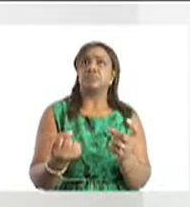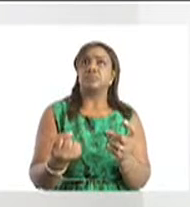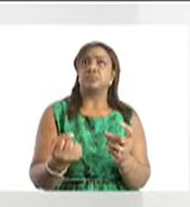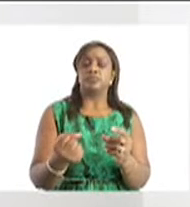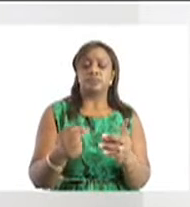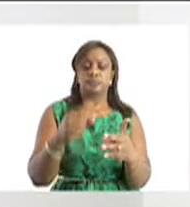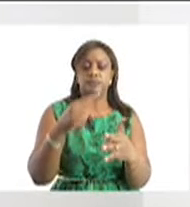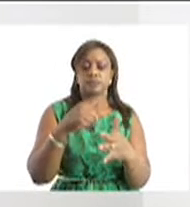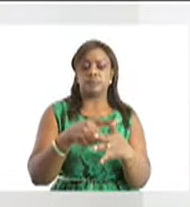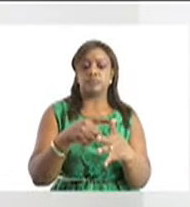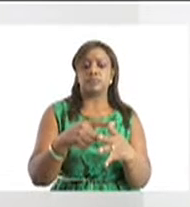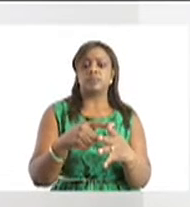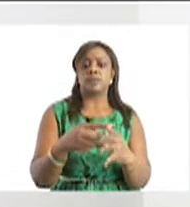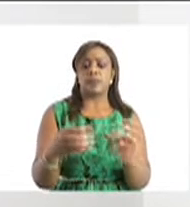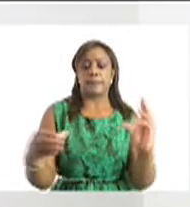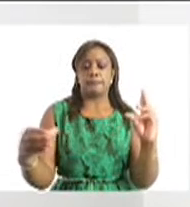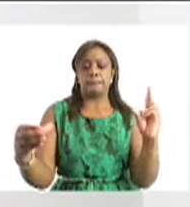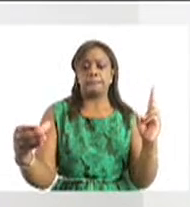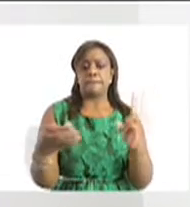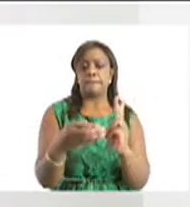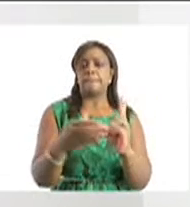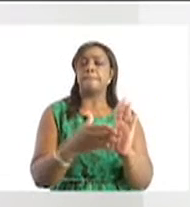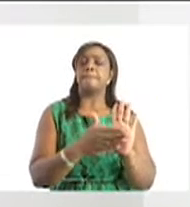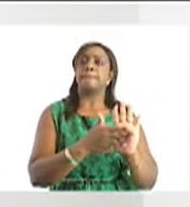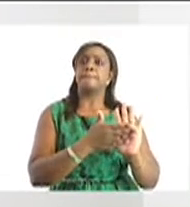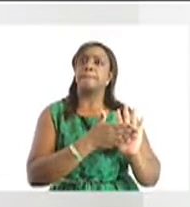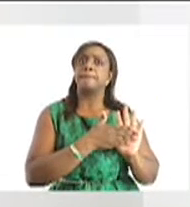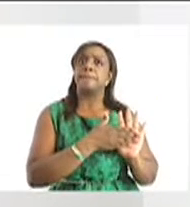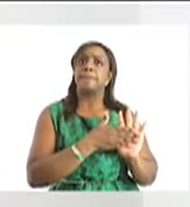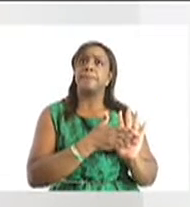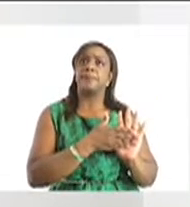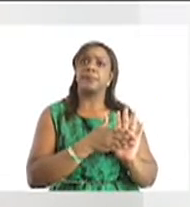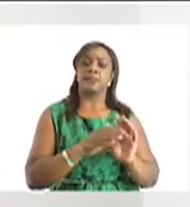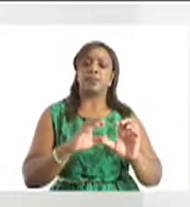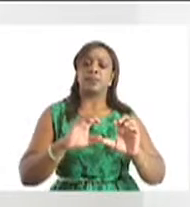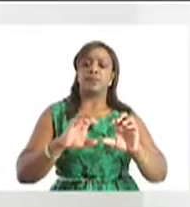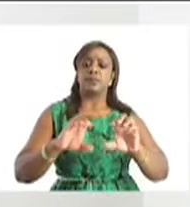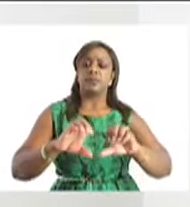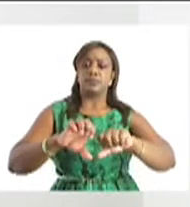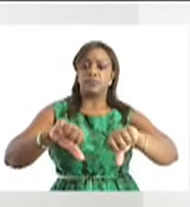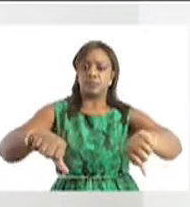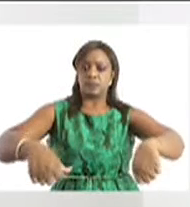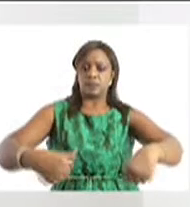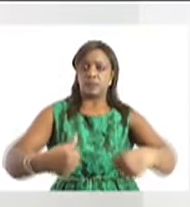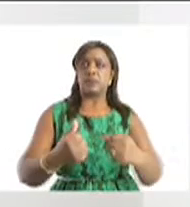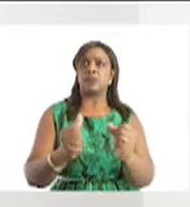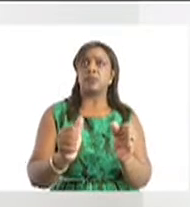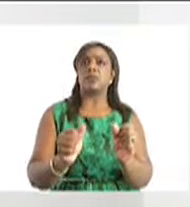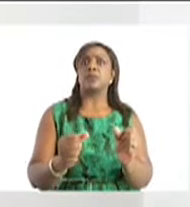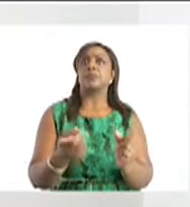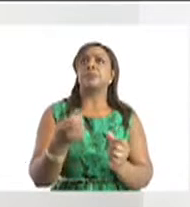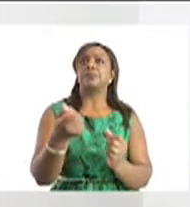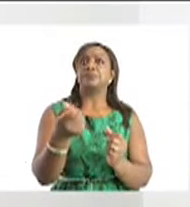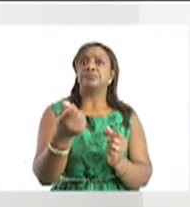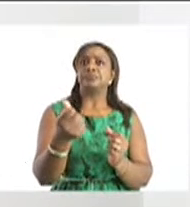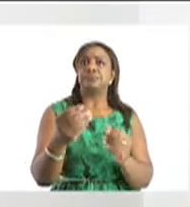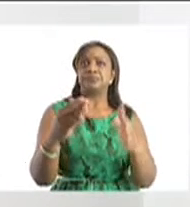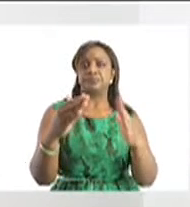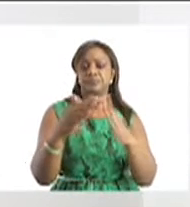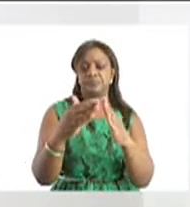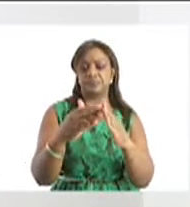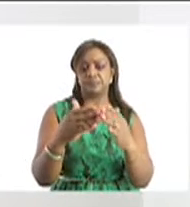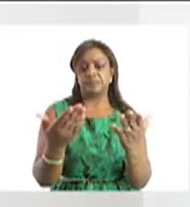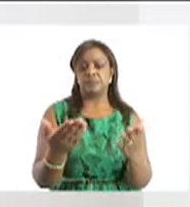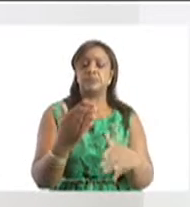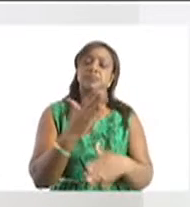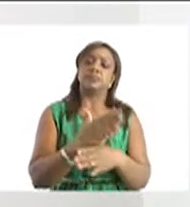is community safety, environment, the money, housing, and a job. How do these